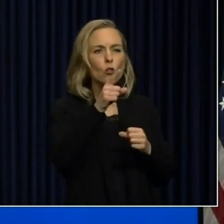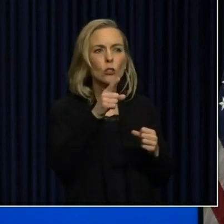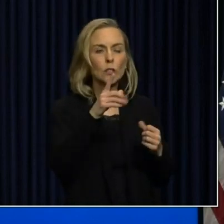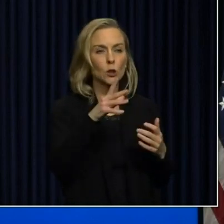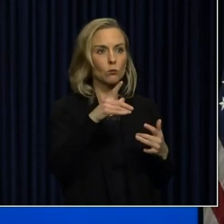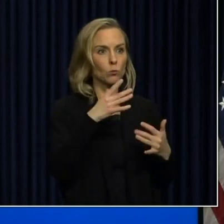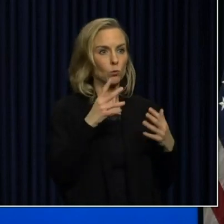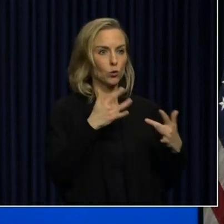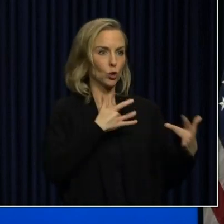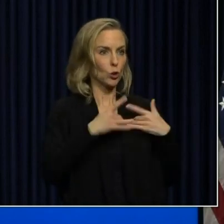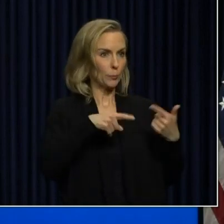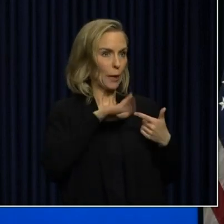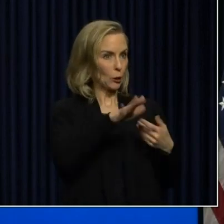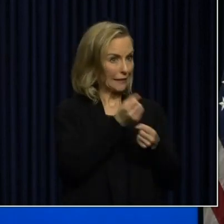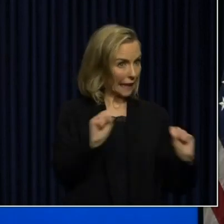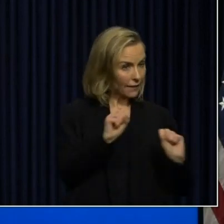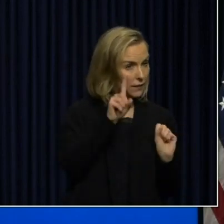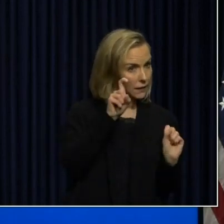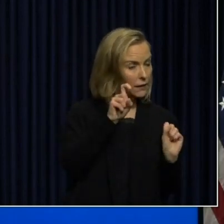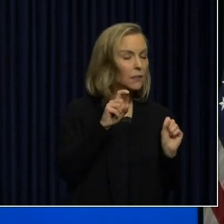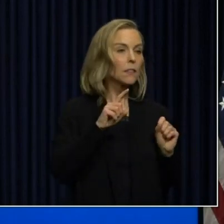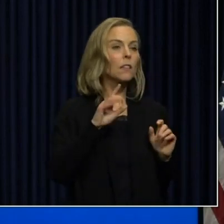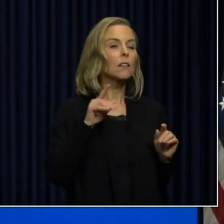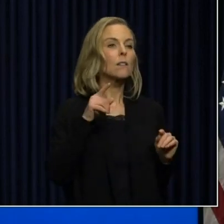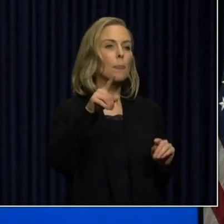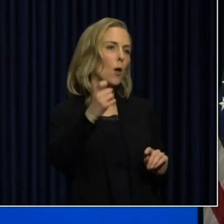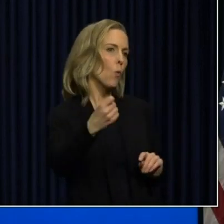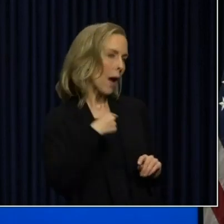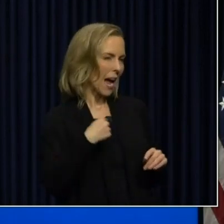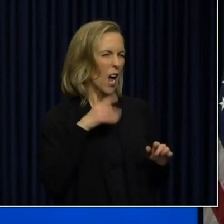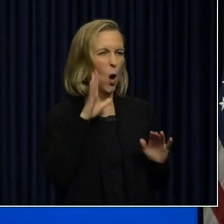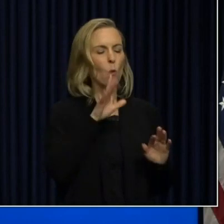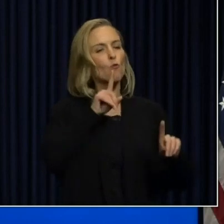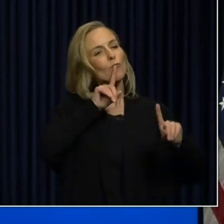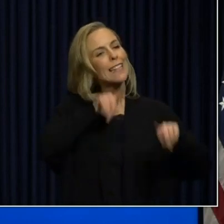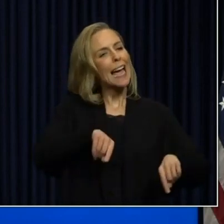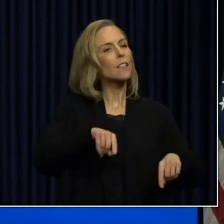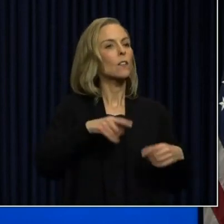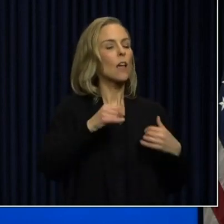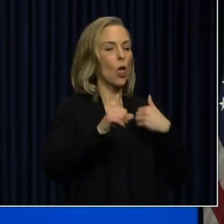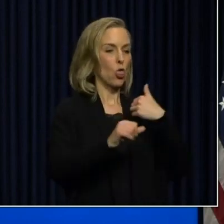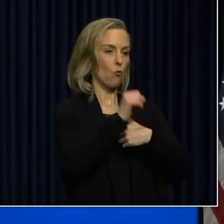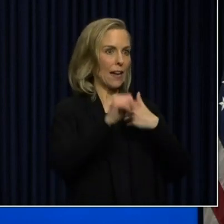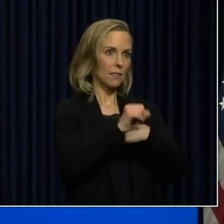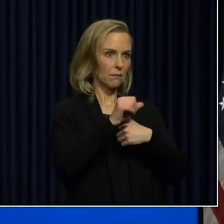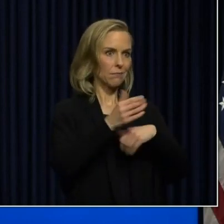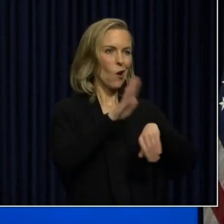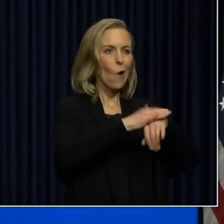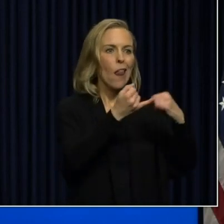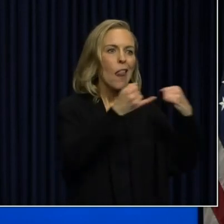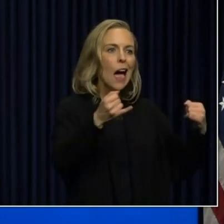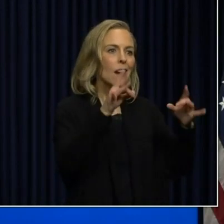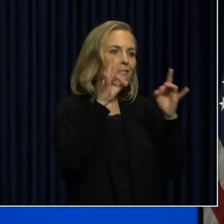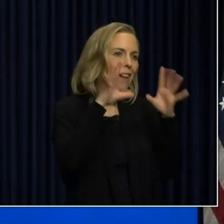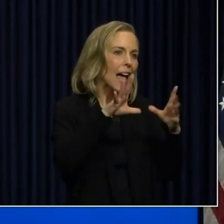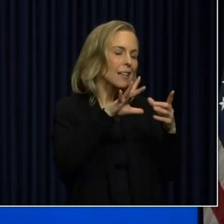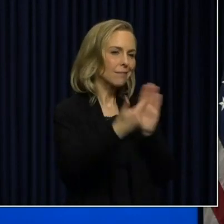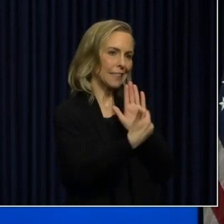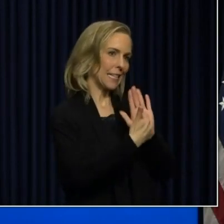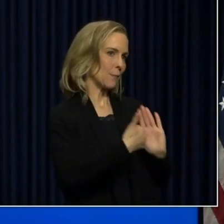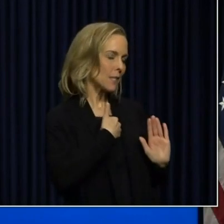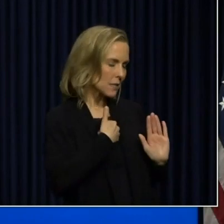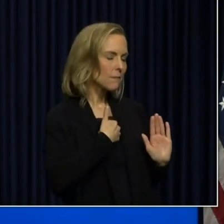own safety right now? The question is if I can react to threats online of violence against